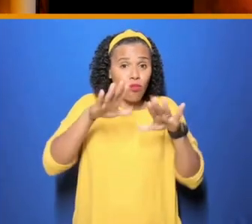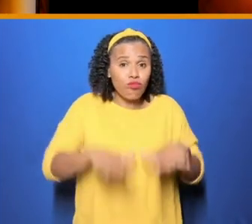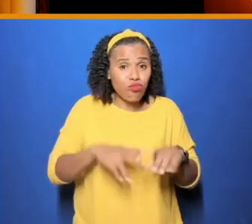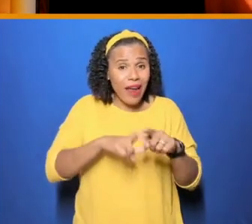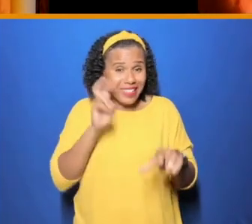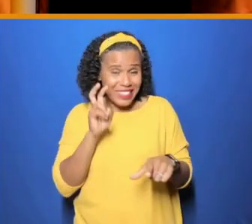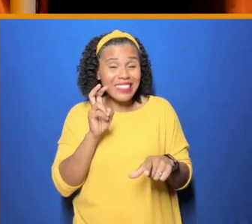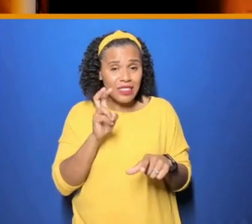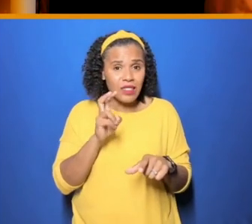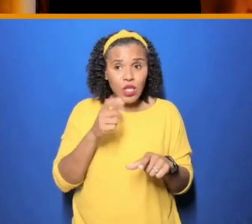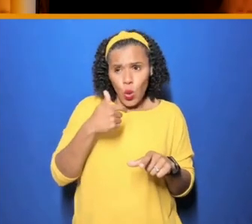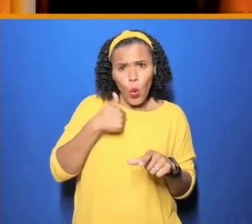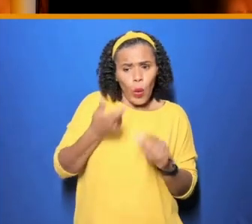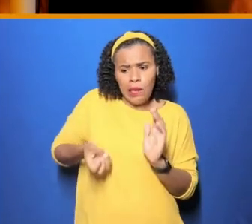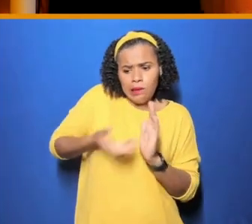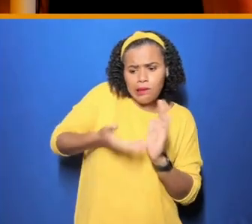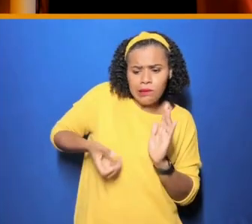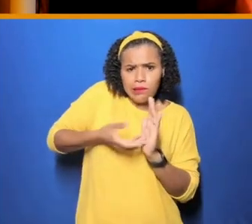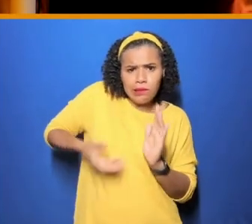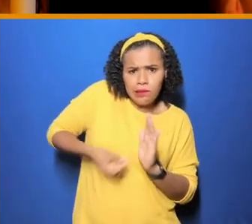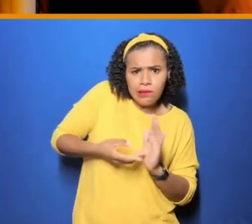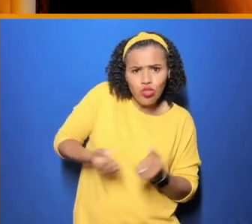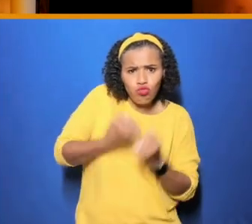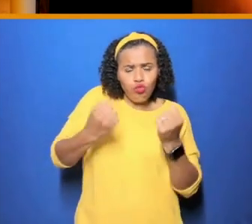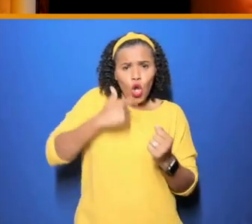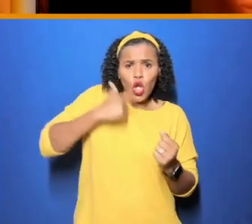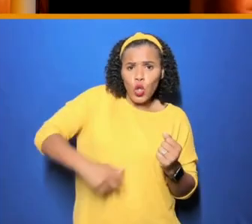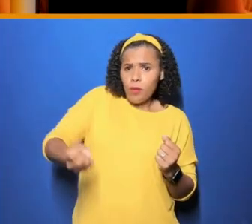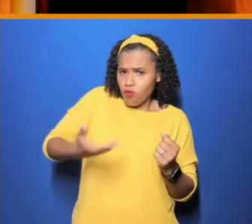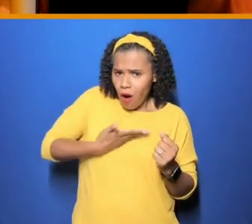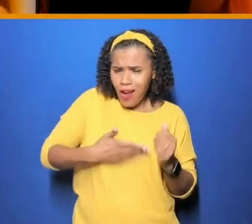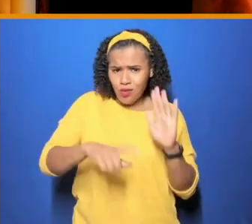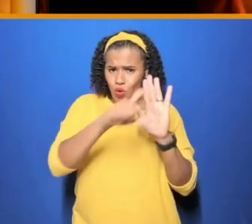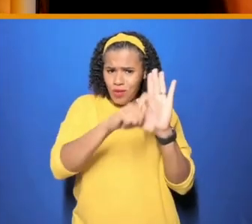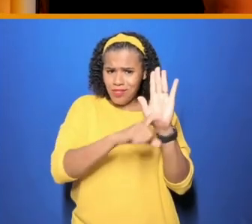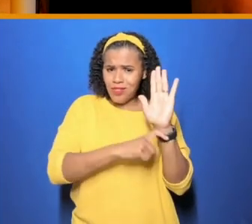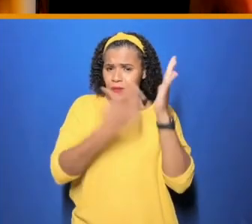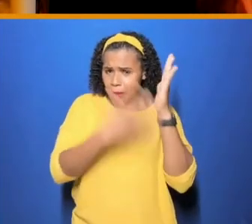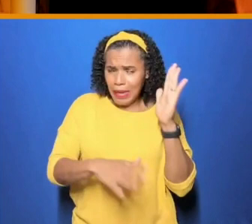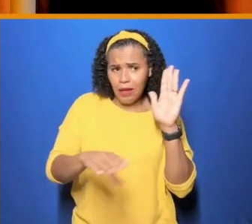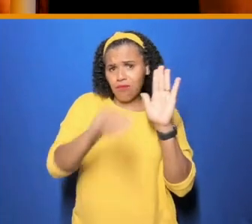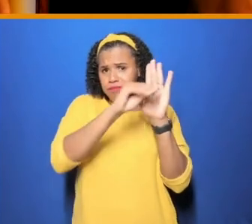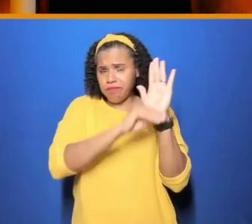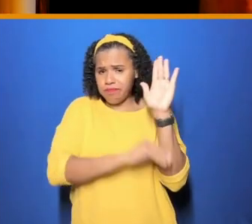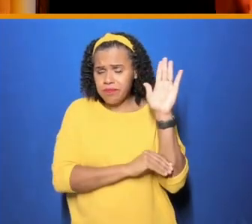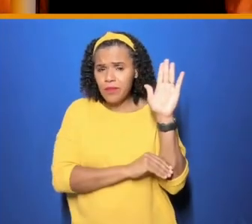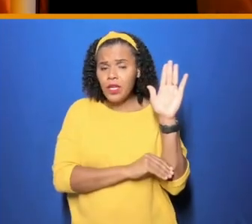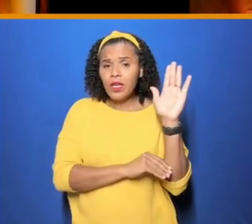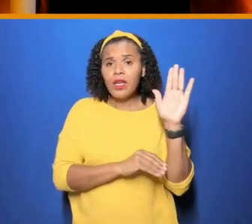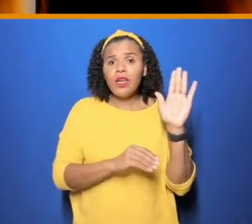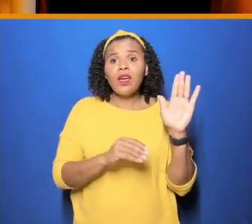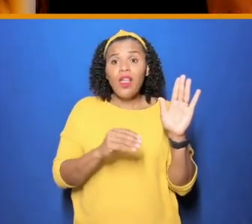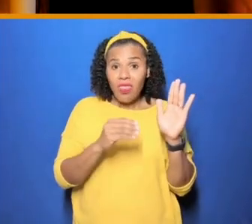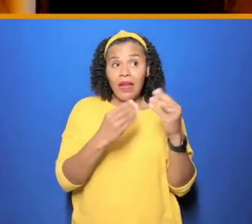to put some very strong human rights conditionality in it in the Foreign Affairs Committee, when it went back